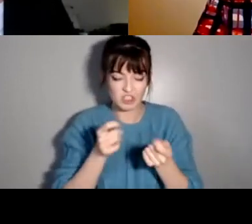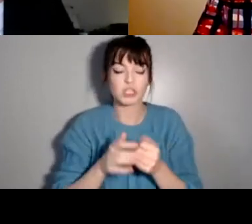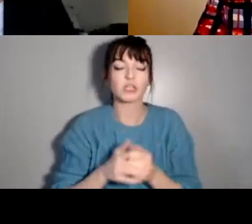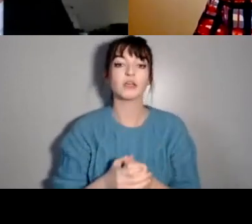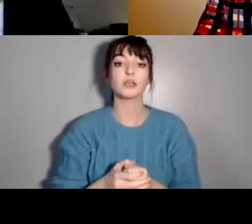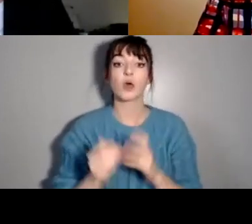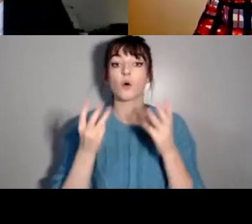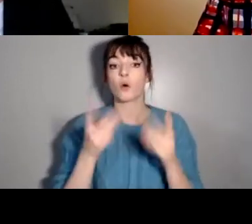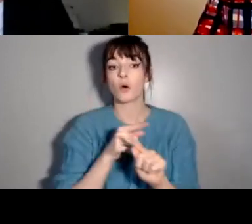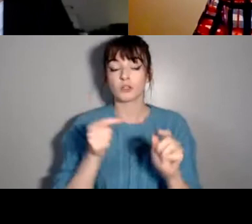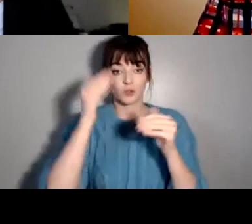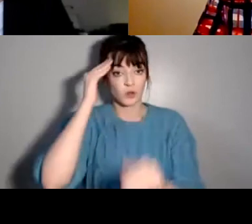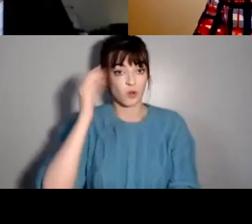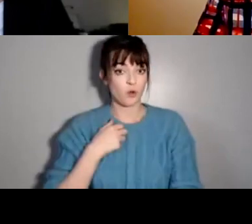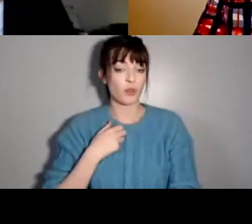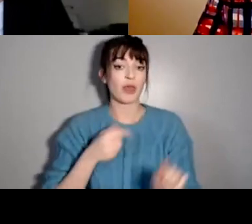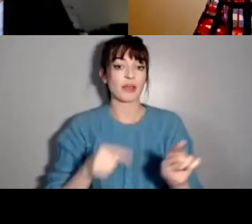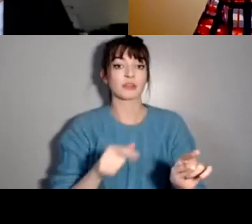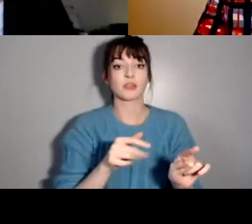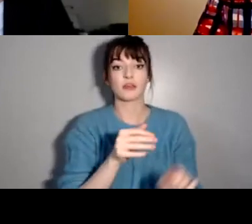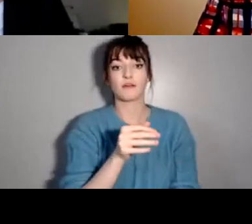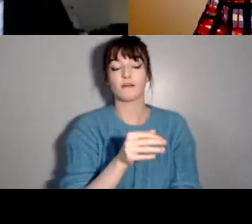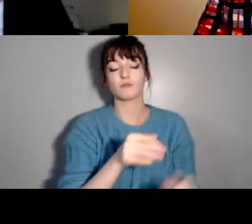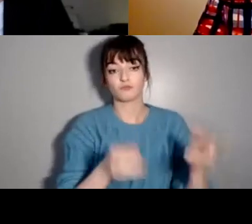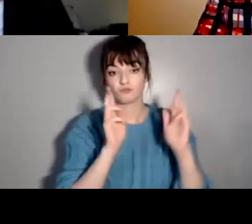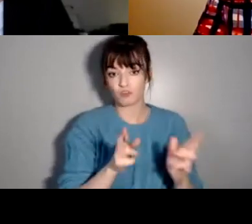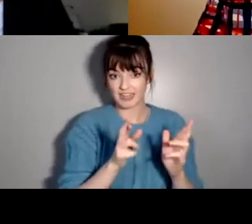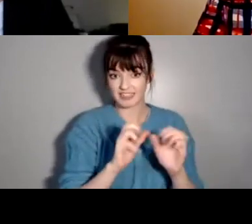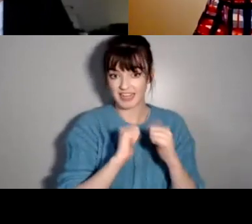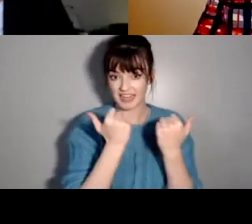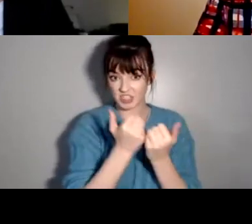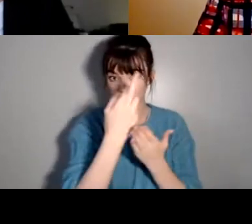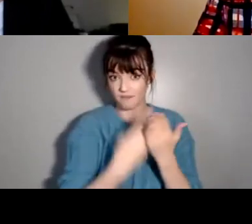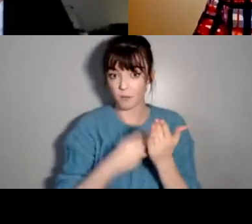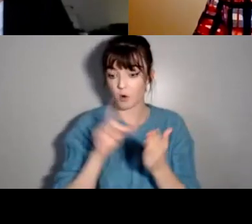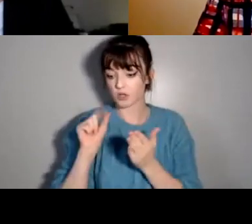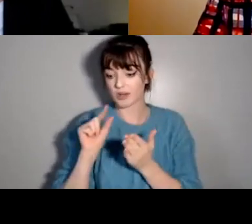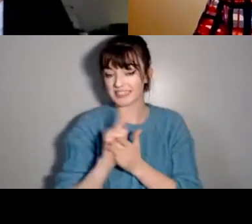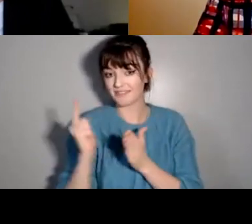to the Fundamental Rights Agency report that was drafted back in 2017 that looked at